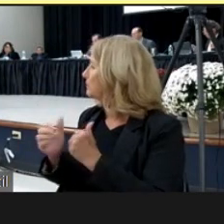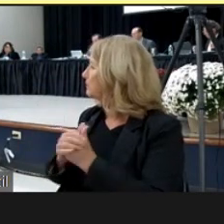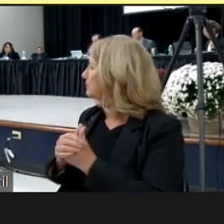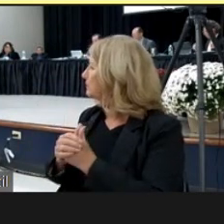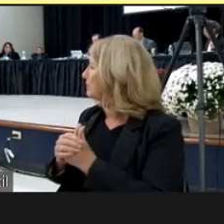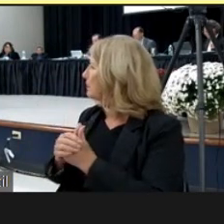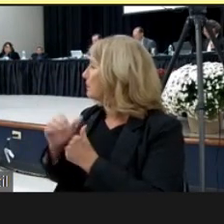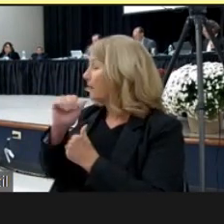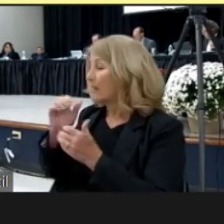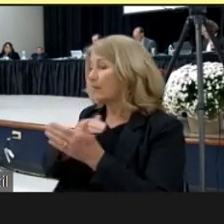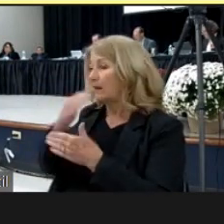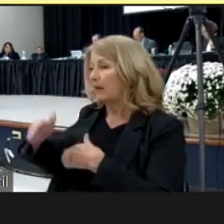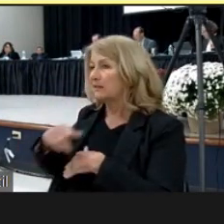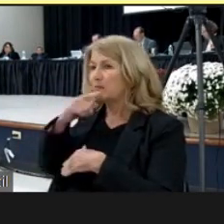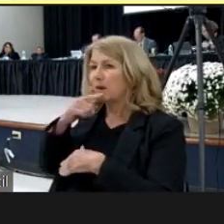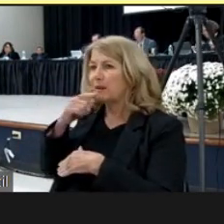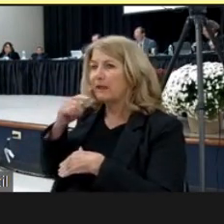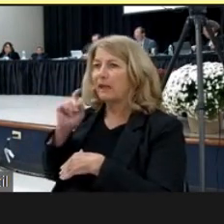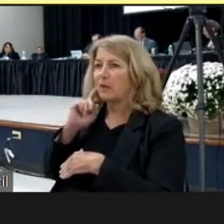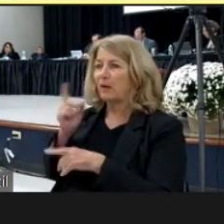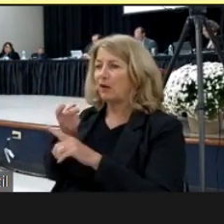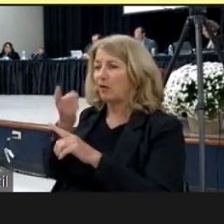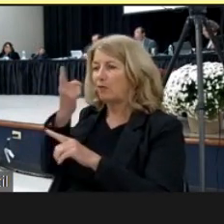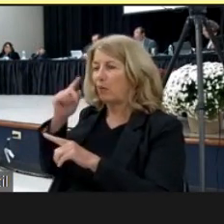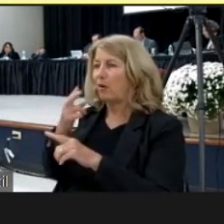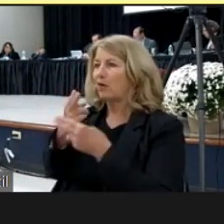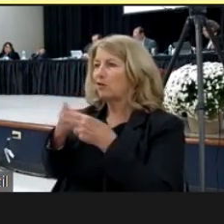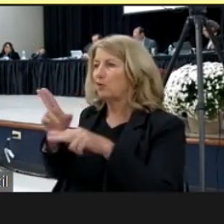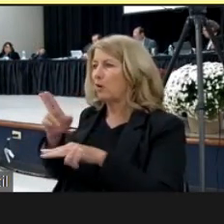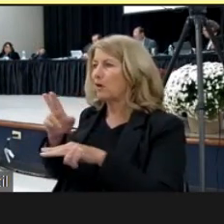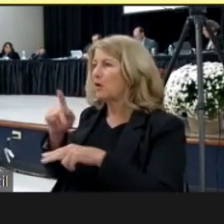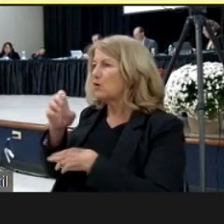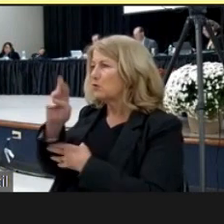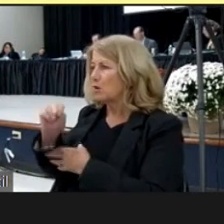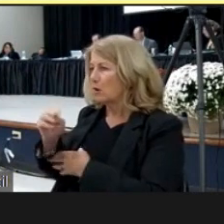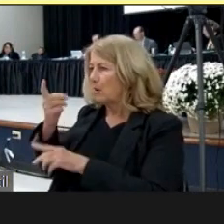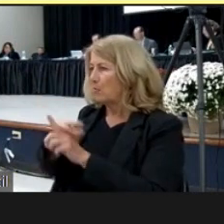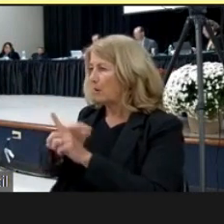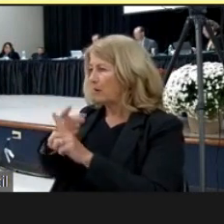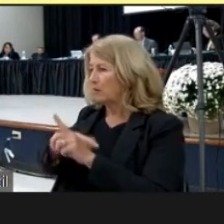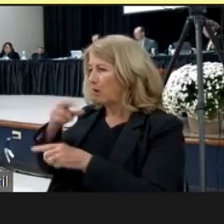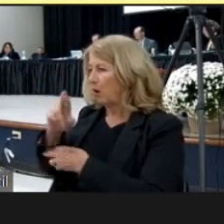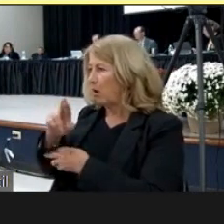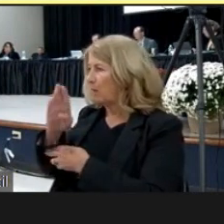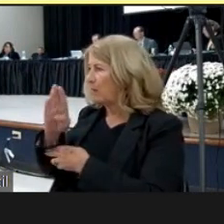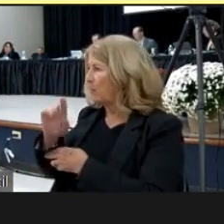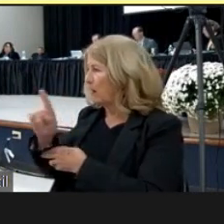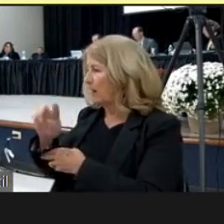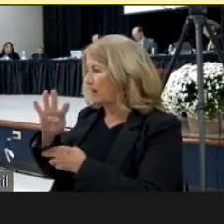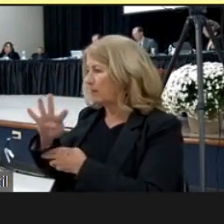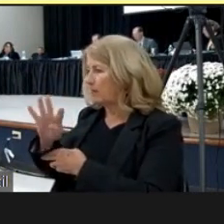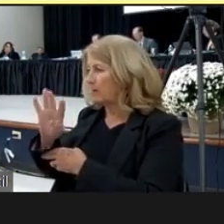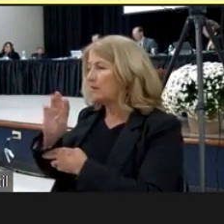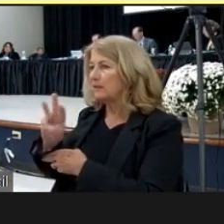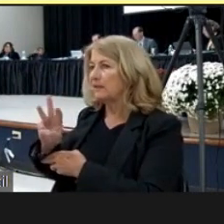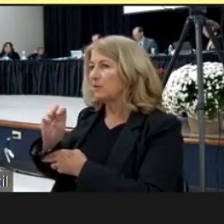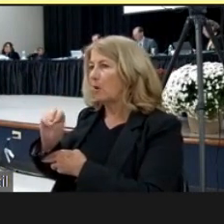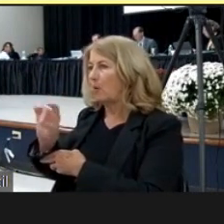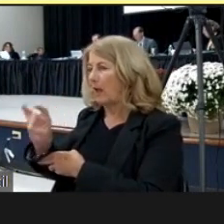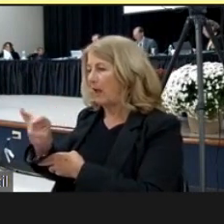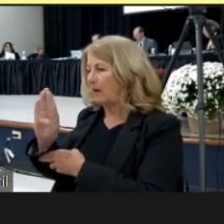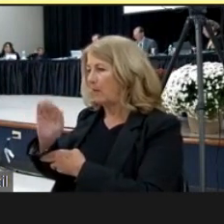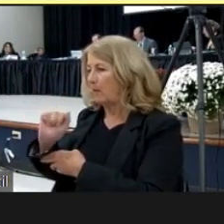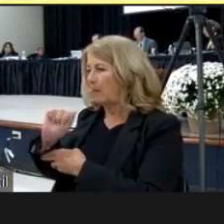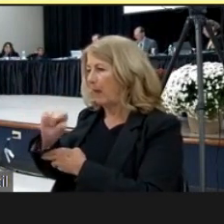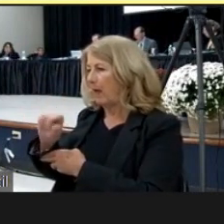The next public hearing is for a short-term rental type 1 in R1B zoning. This is at 4608 Bagby Avenue.